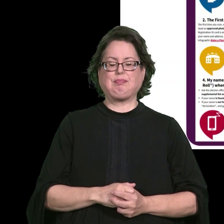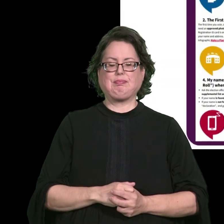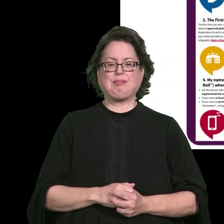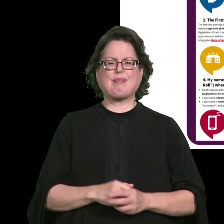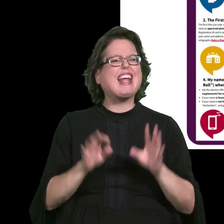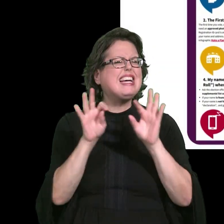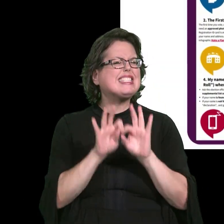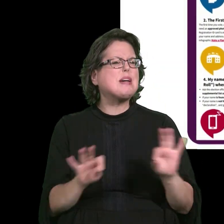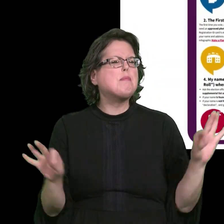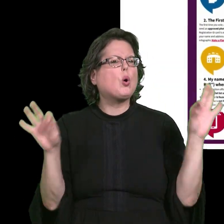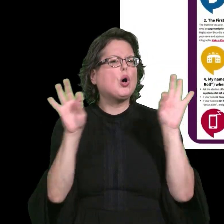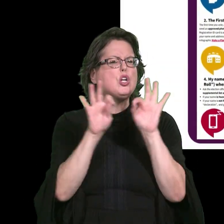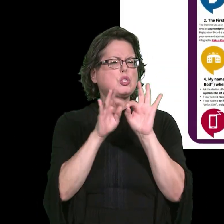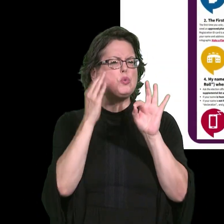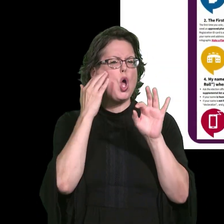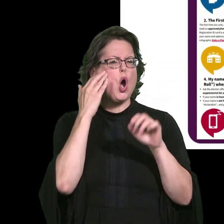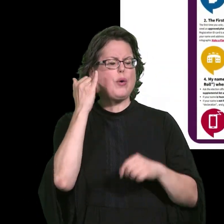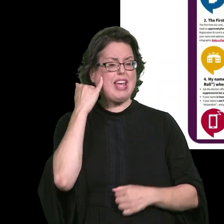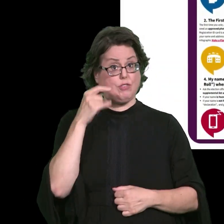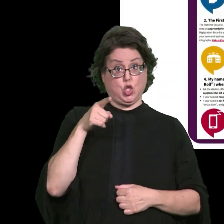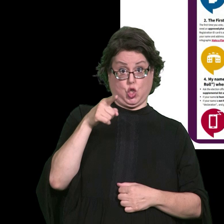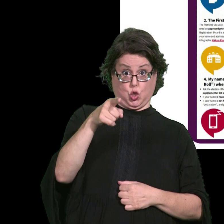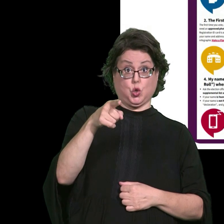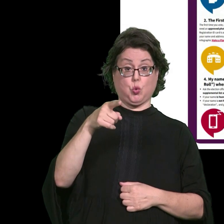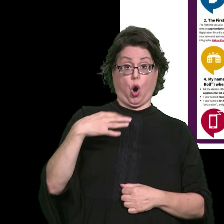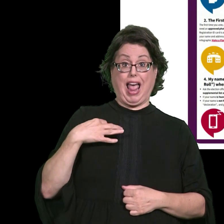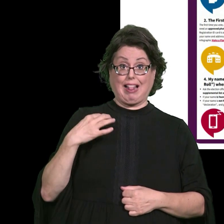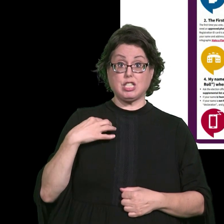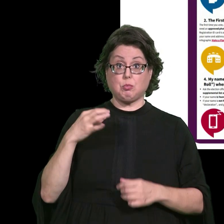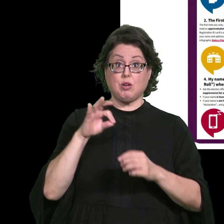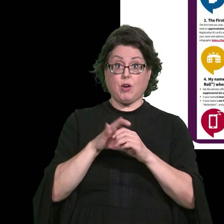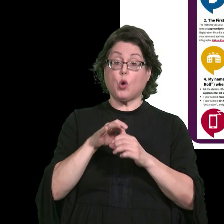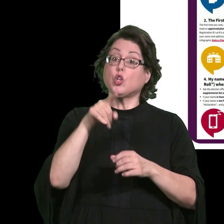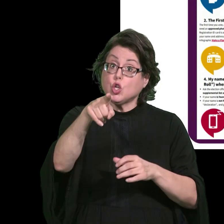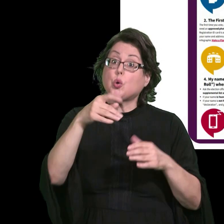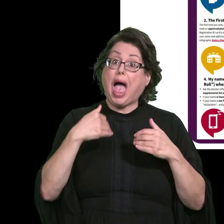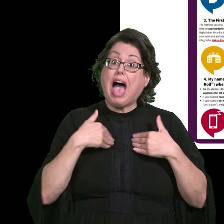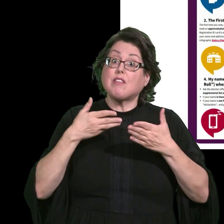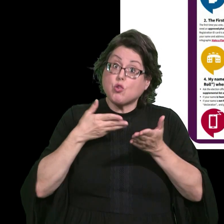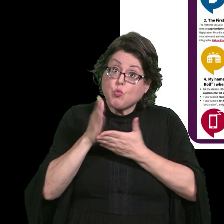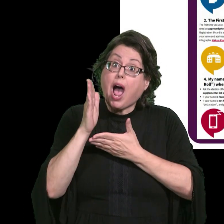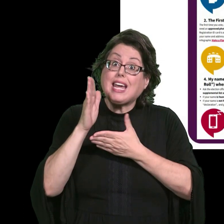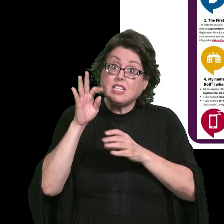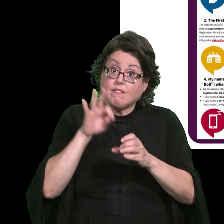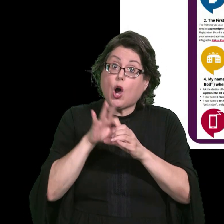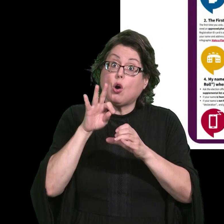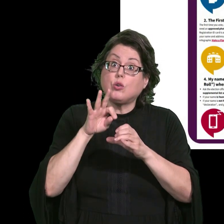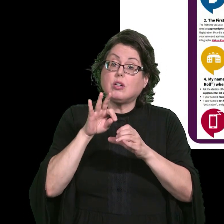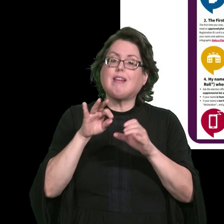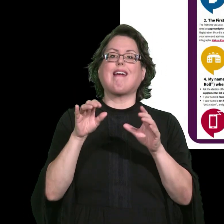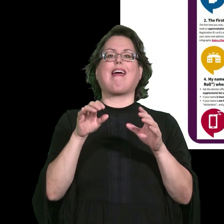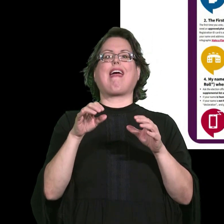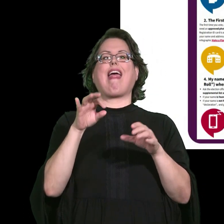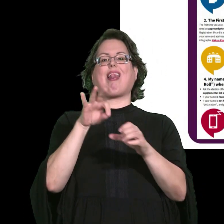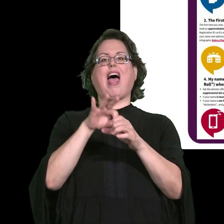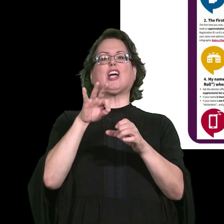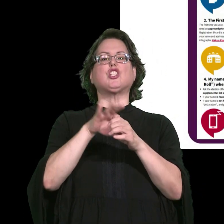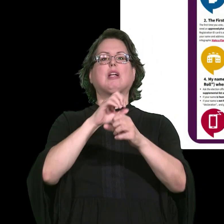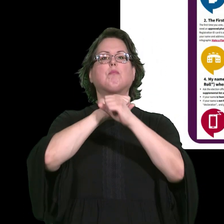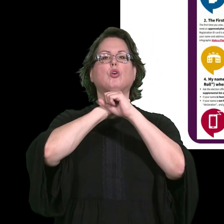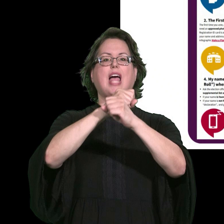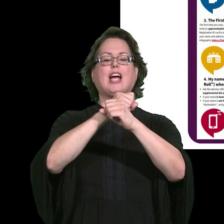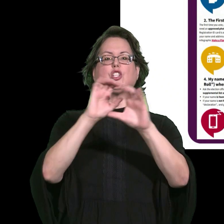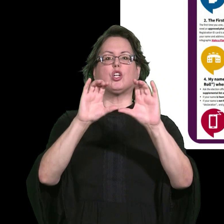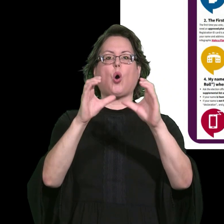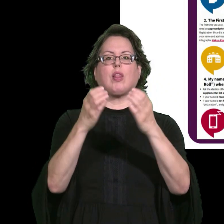It's important to know that if you are an eligible voter, you have the right to vote. The Election Protection Coalition is there for any citizen